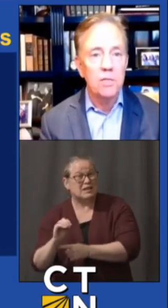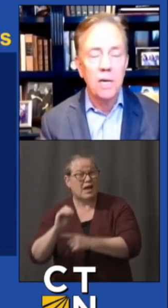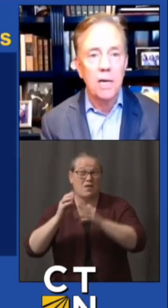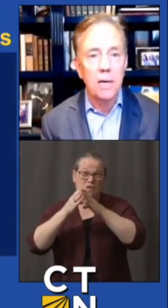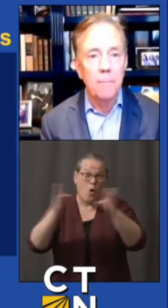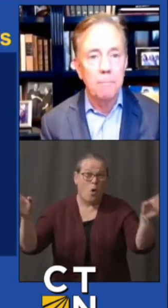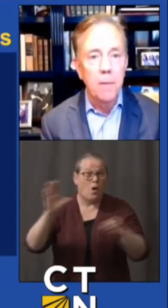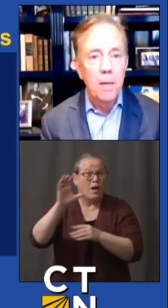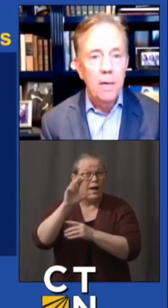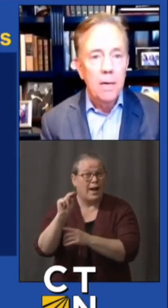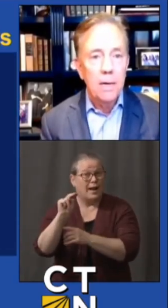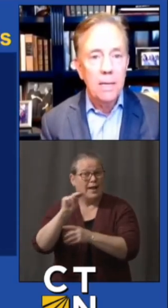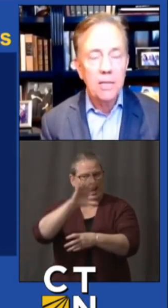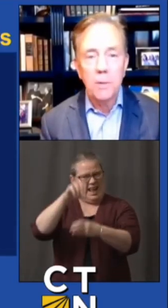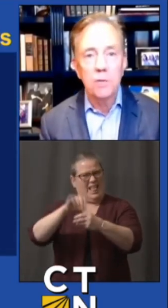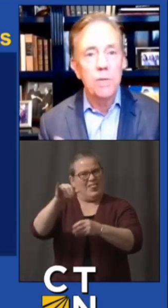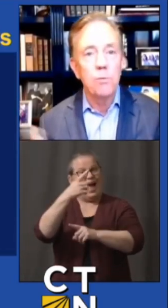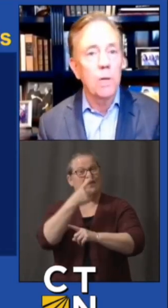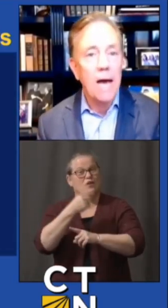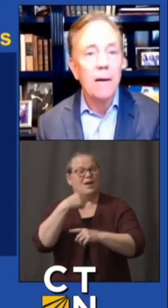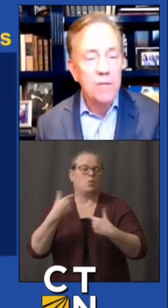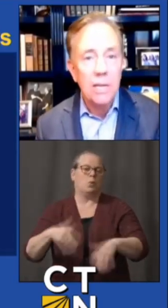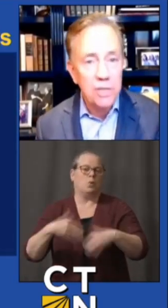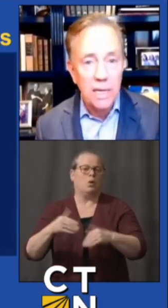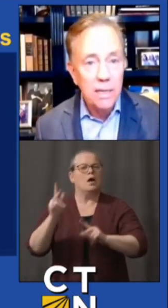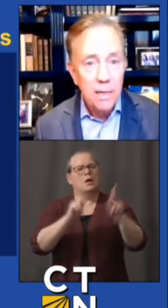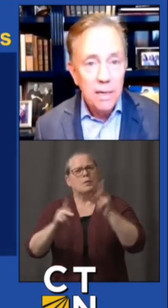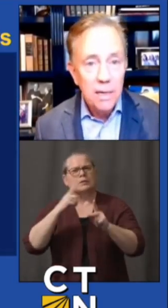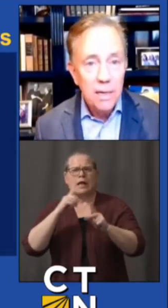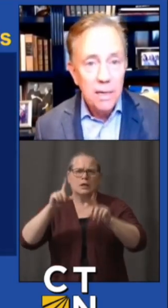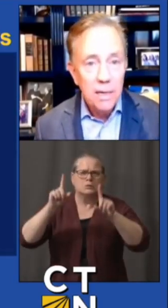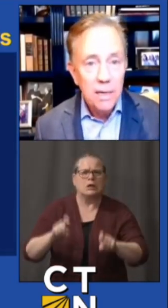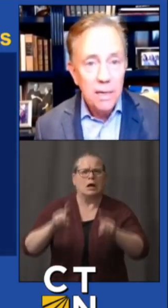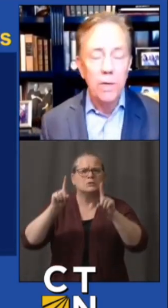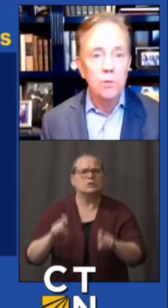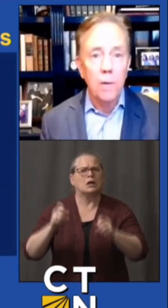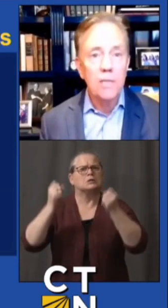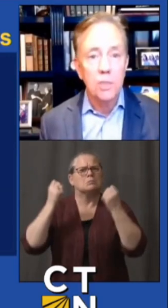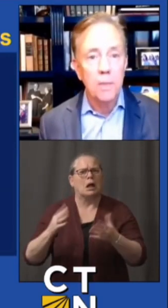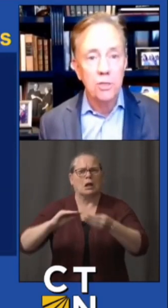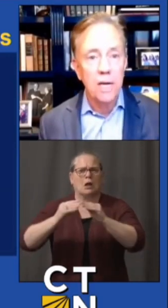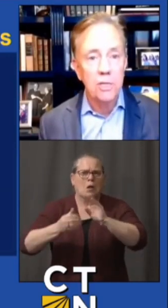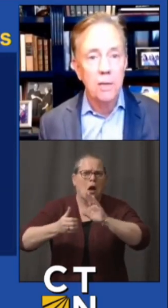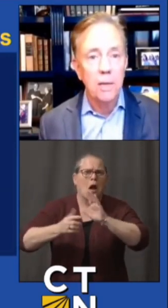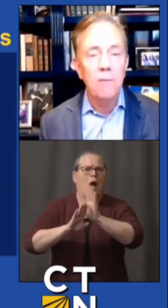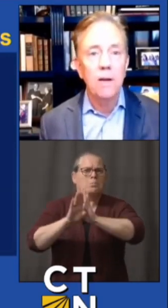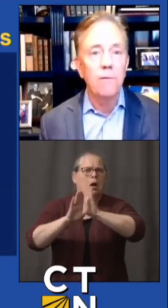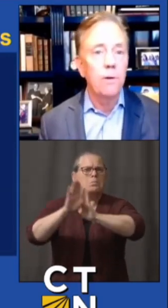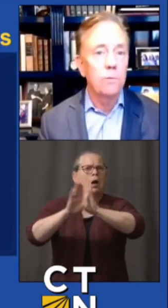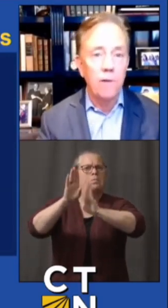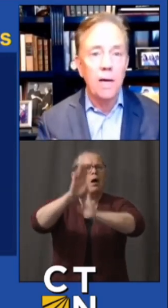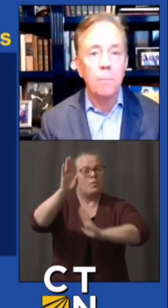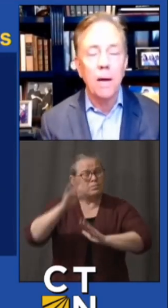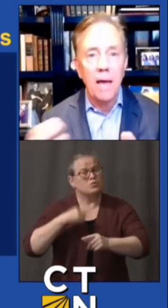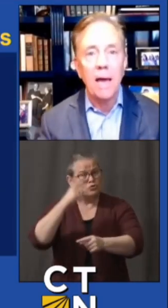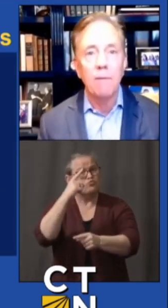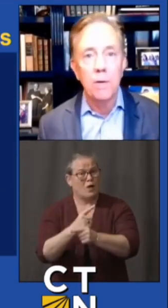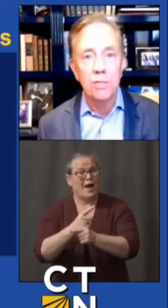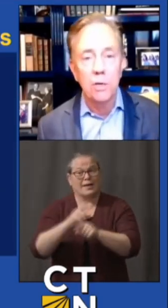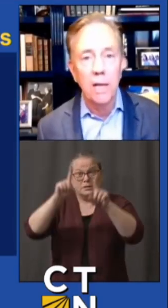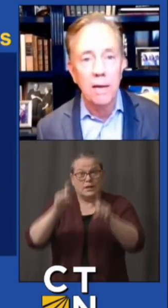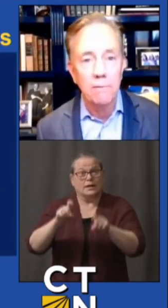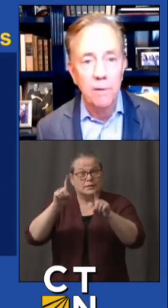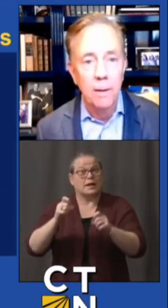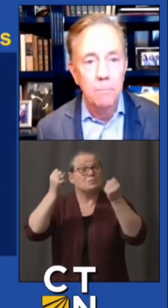you say that's because we do a lot of testing. And it's true, we do twice as much testing. Even if you divide by half, we